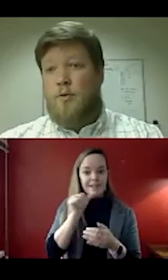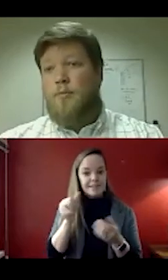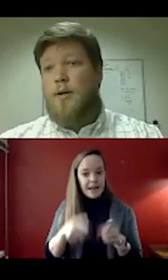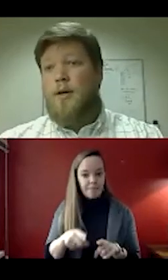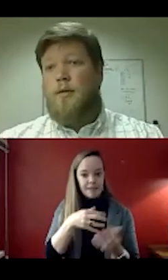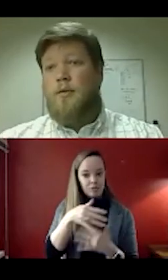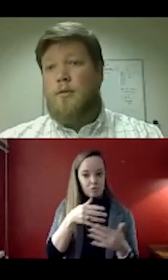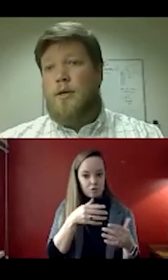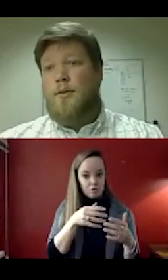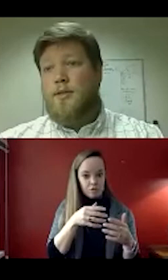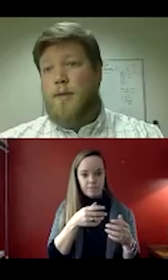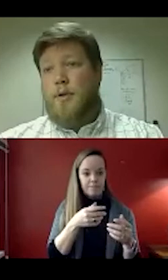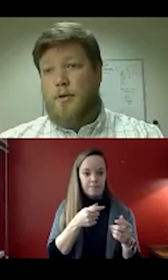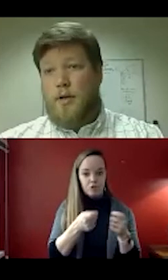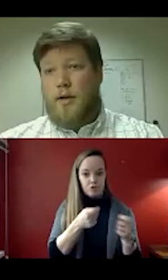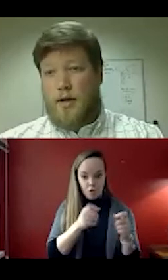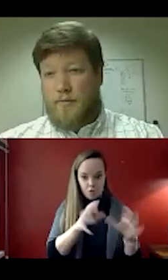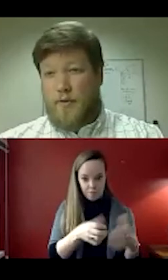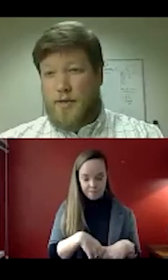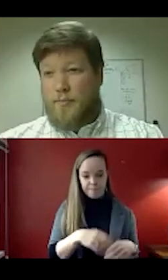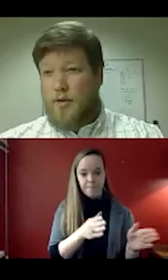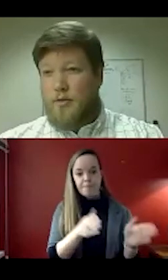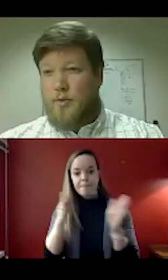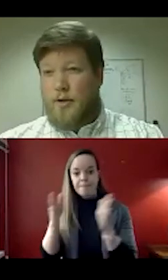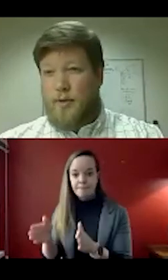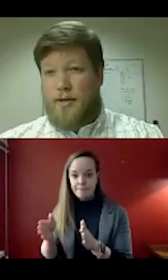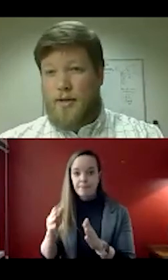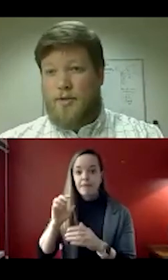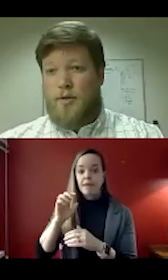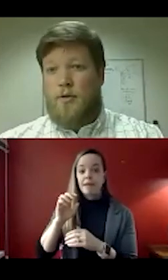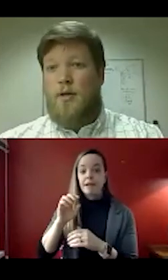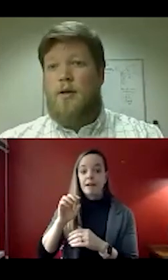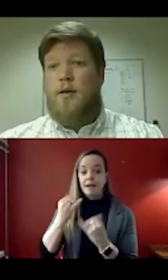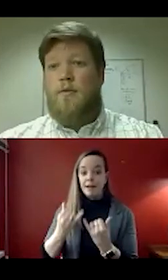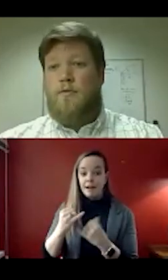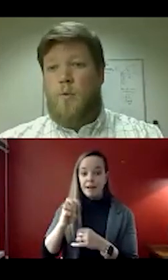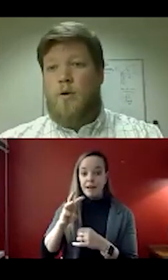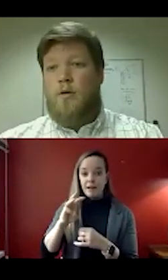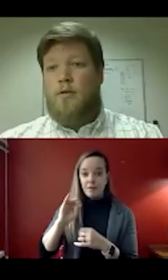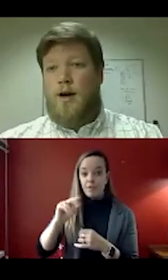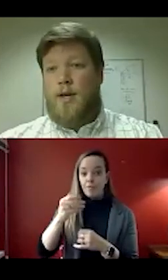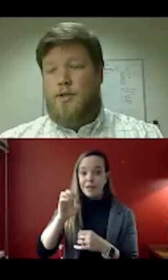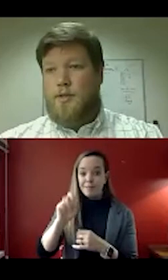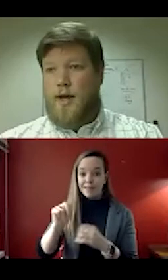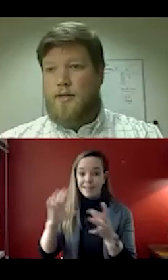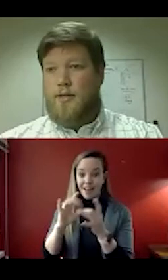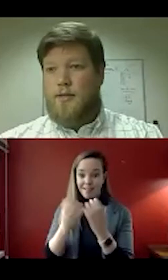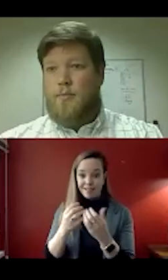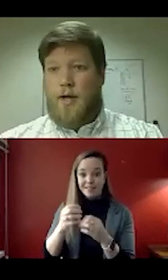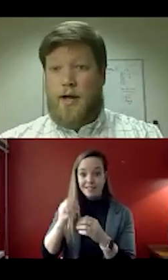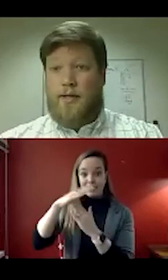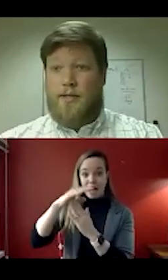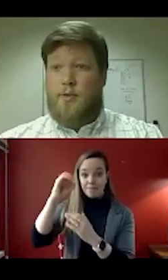In contrast, control group, look at the top node, the very top node surrounded by a yellow circle. 4 nominations are heading to